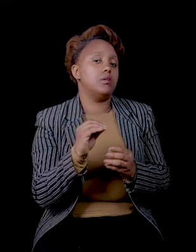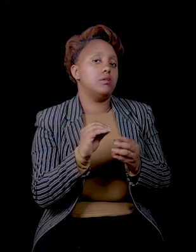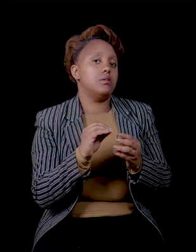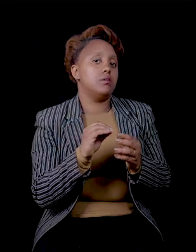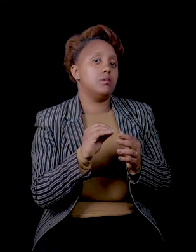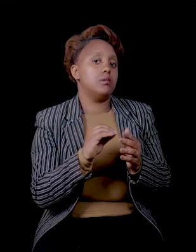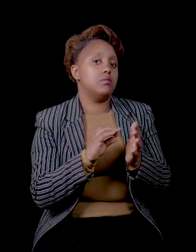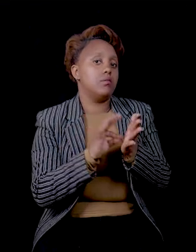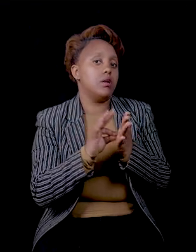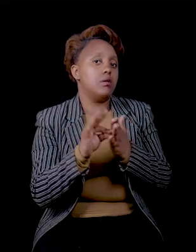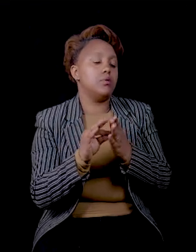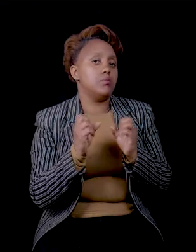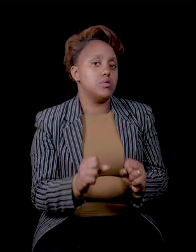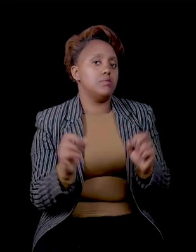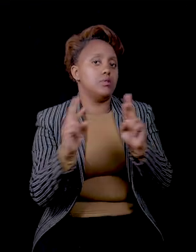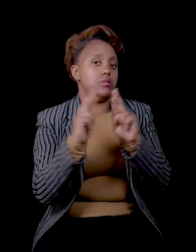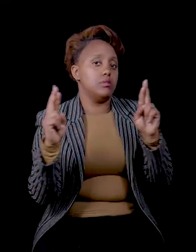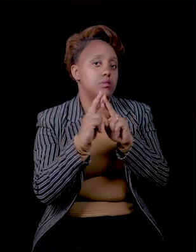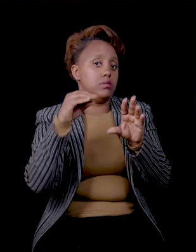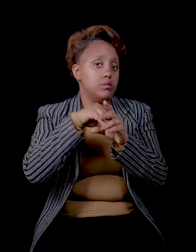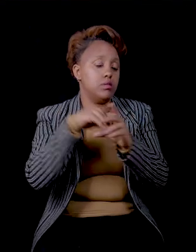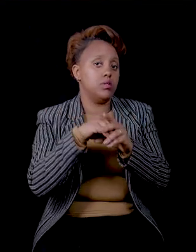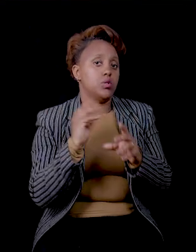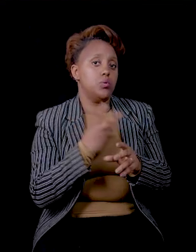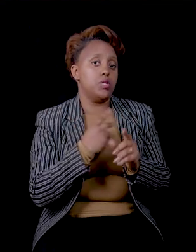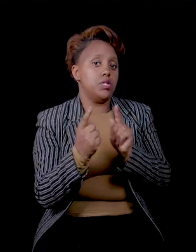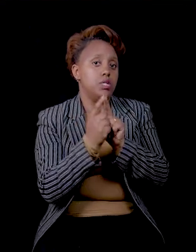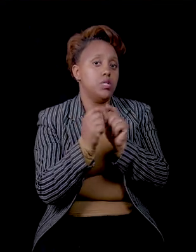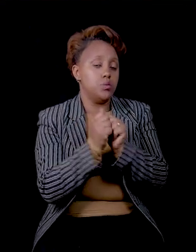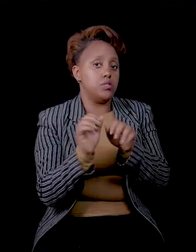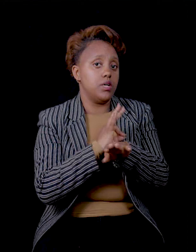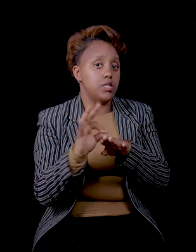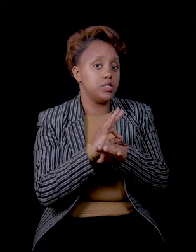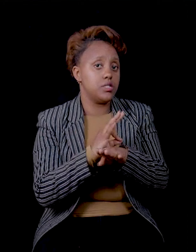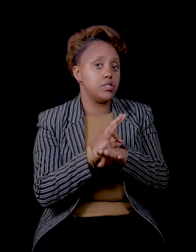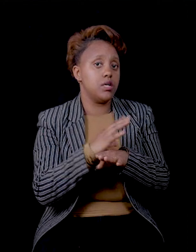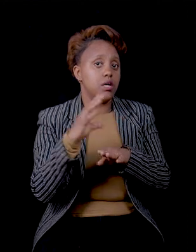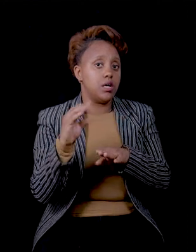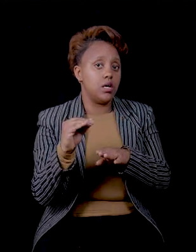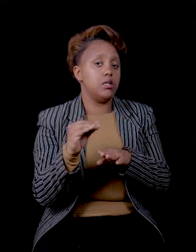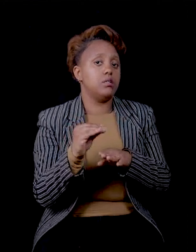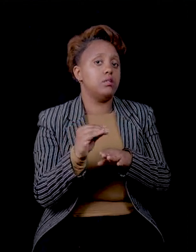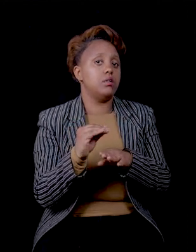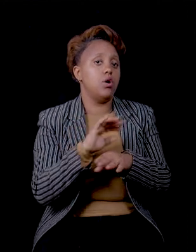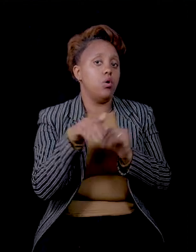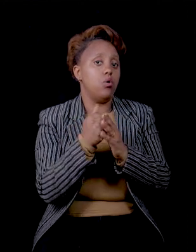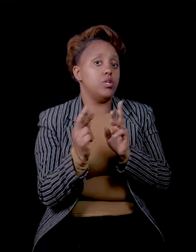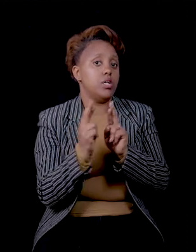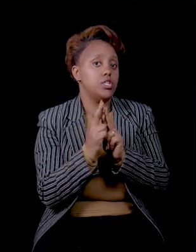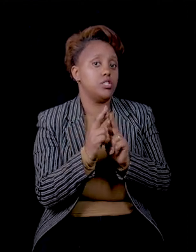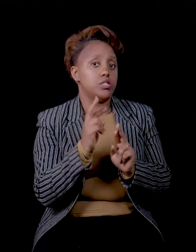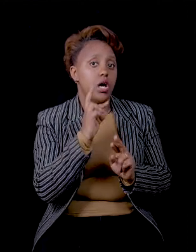to the variable representing possible values in the range. We have been dealing with functions, and take note that